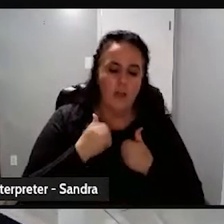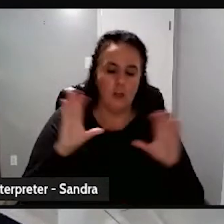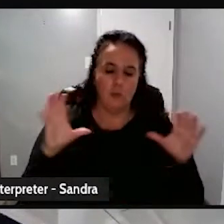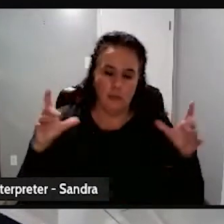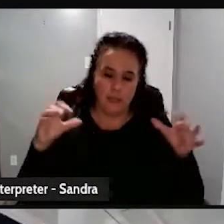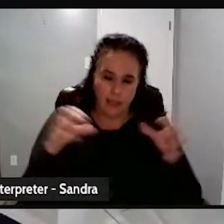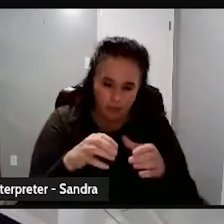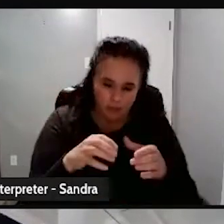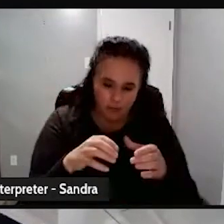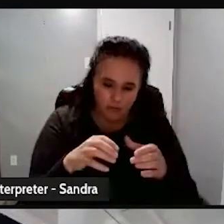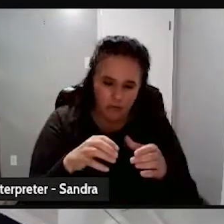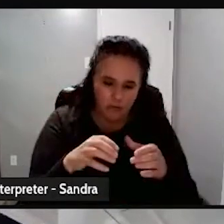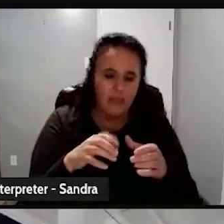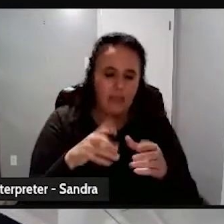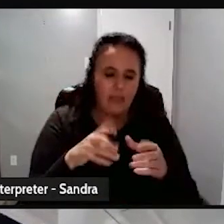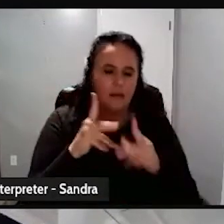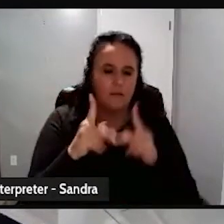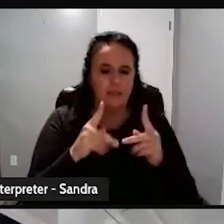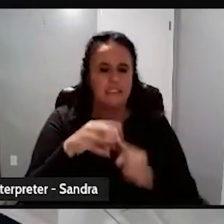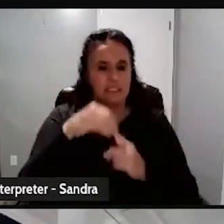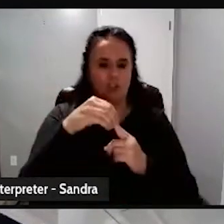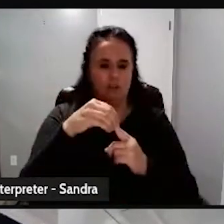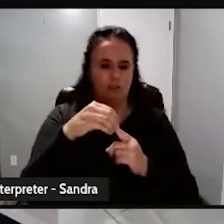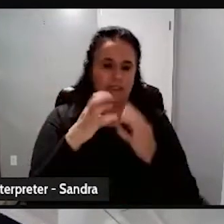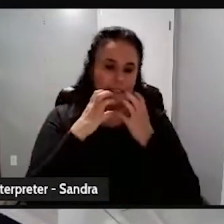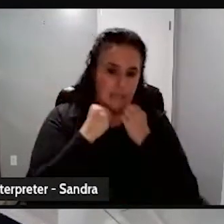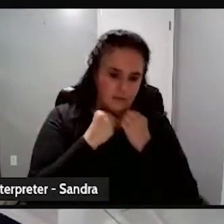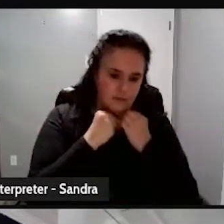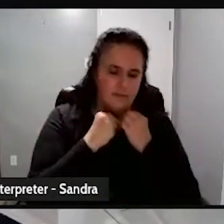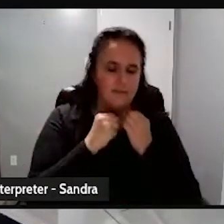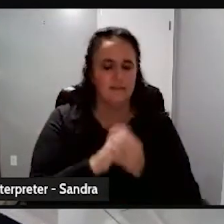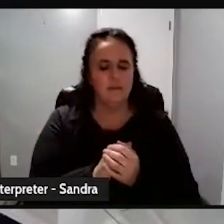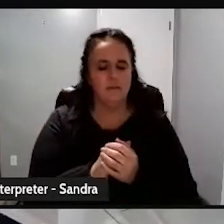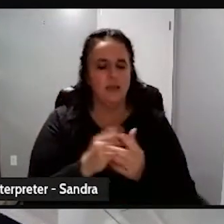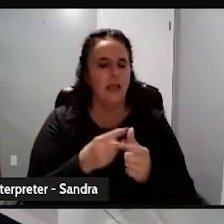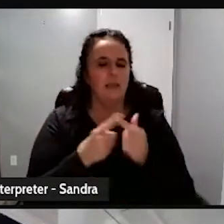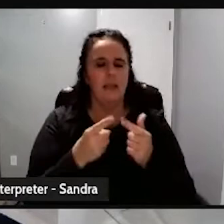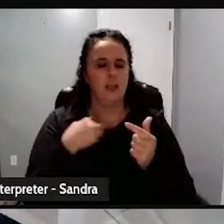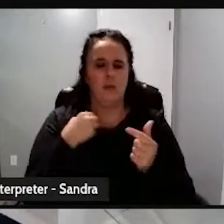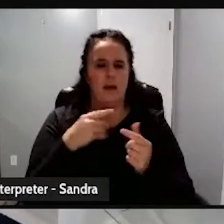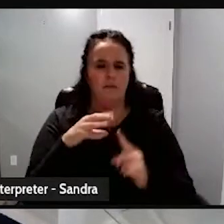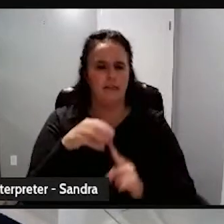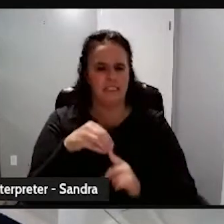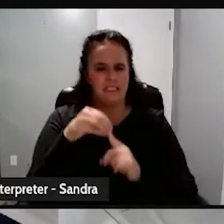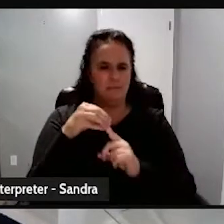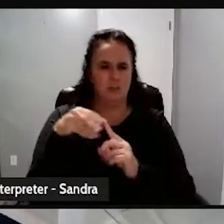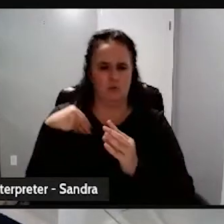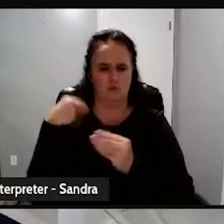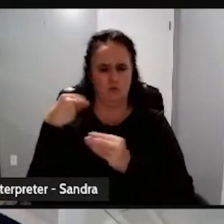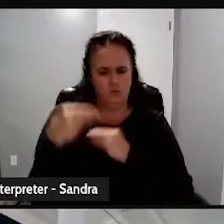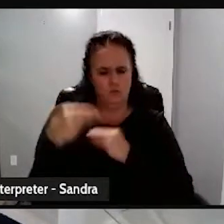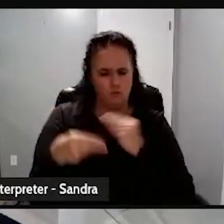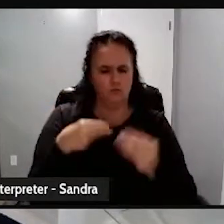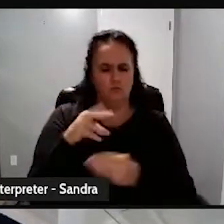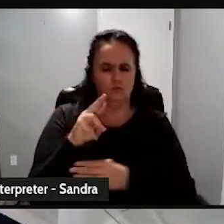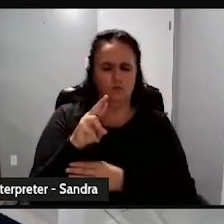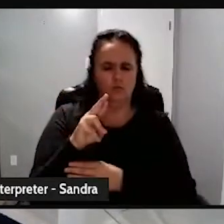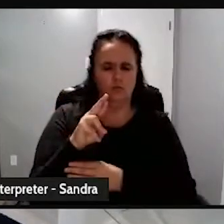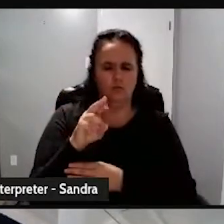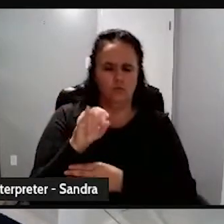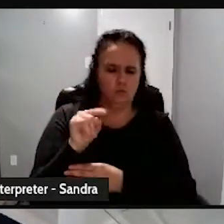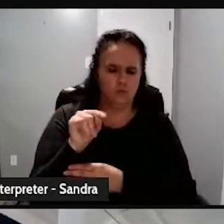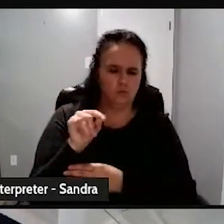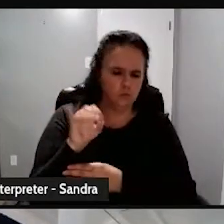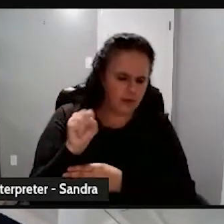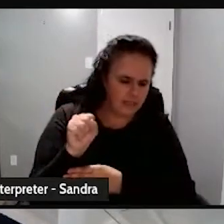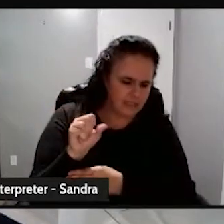were special to enact special rituals or thanks with the group of people that